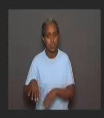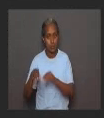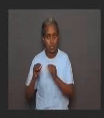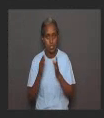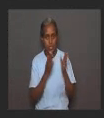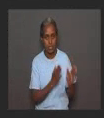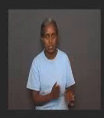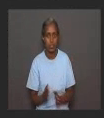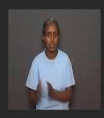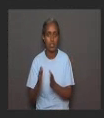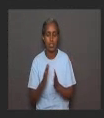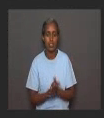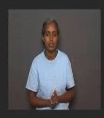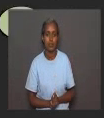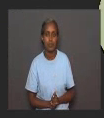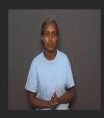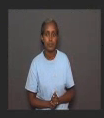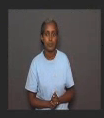Students, let's get ready.